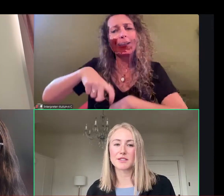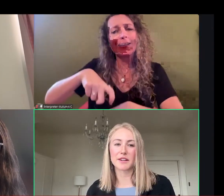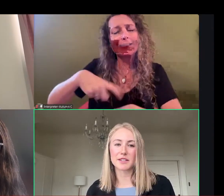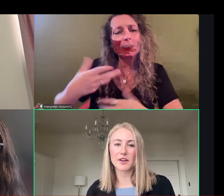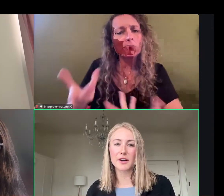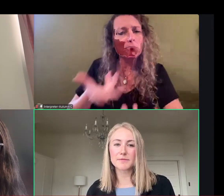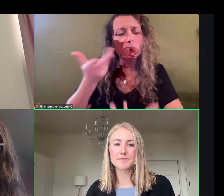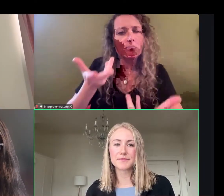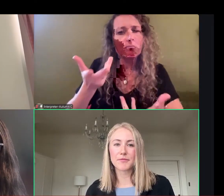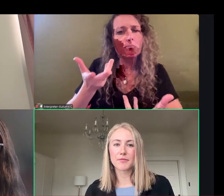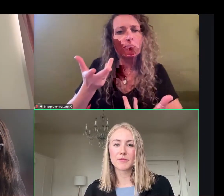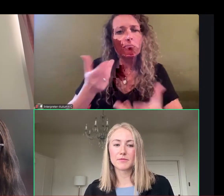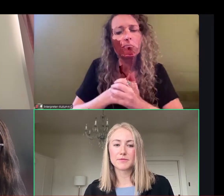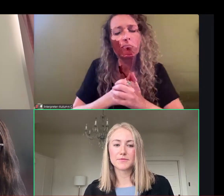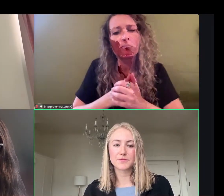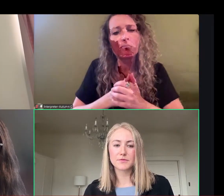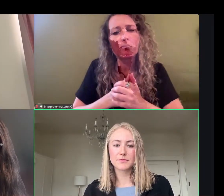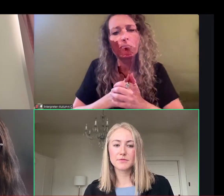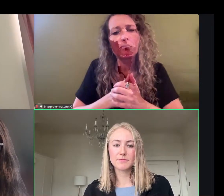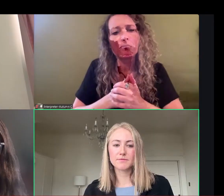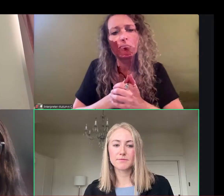those needs exactly are?